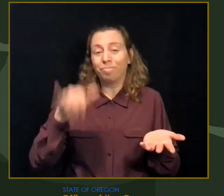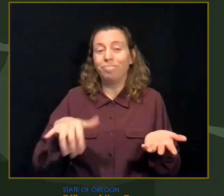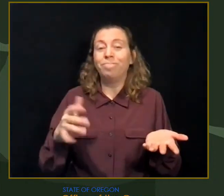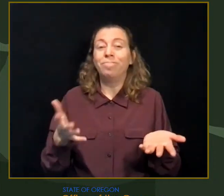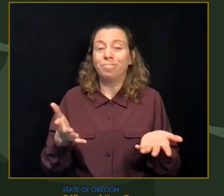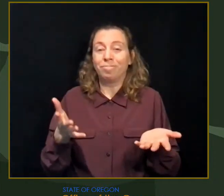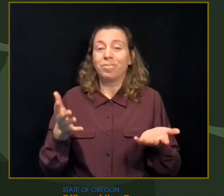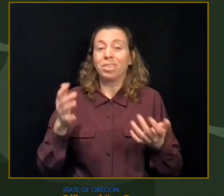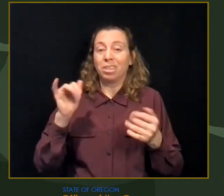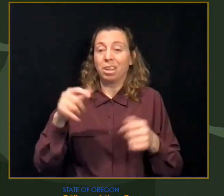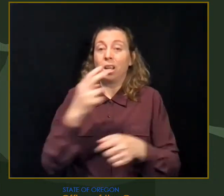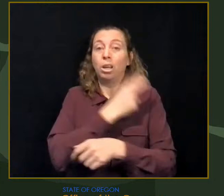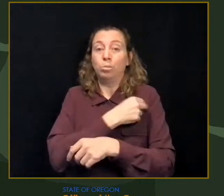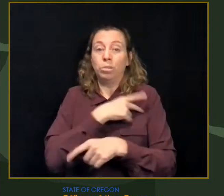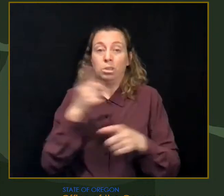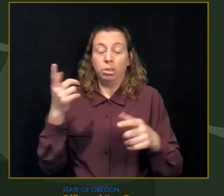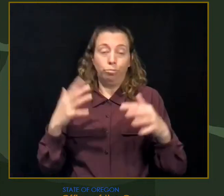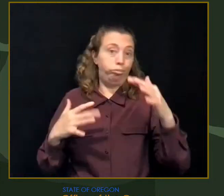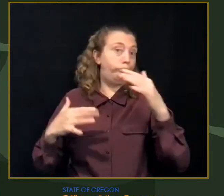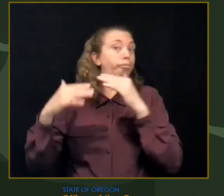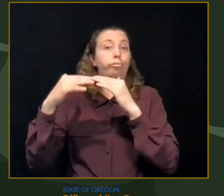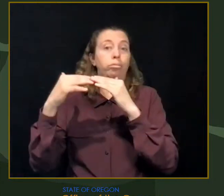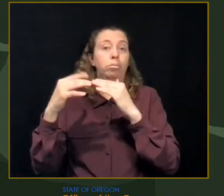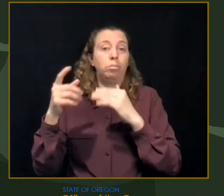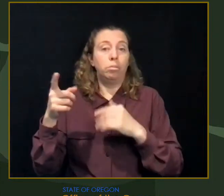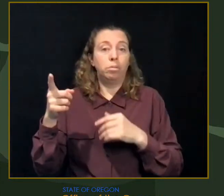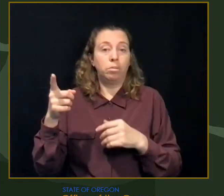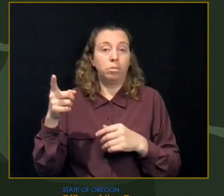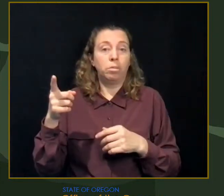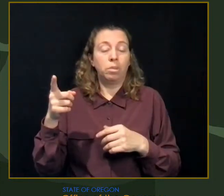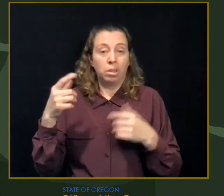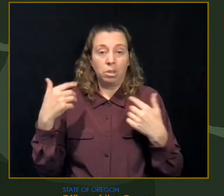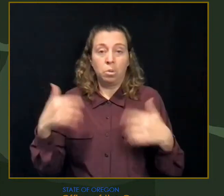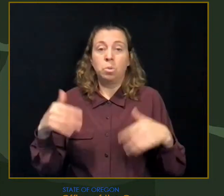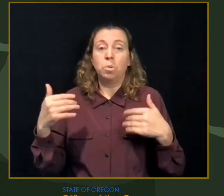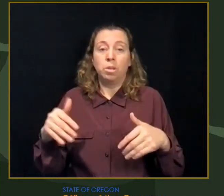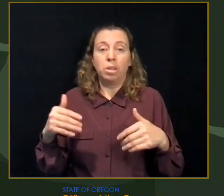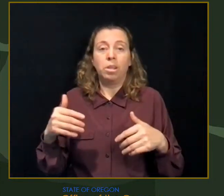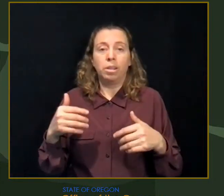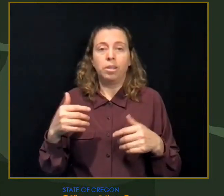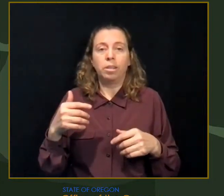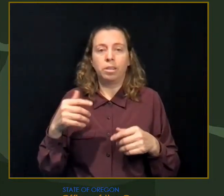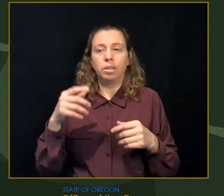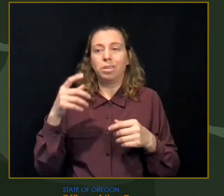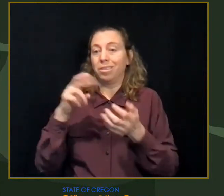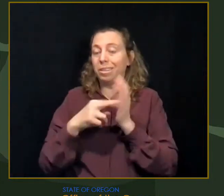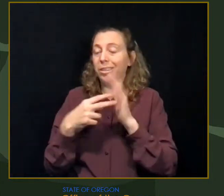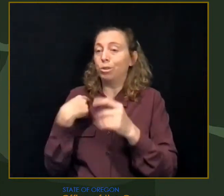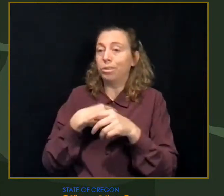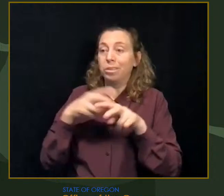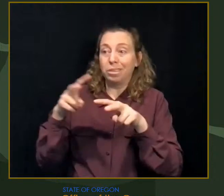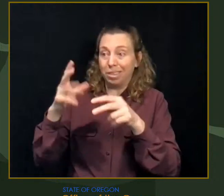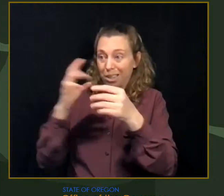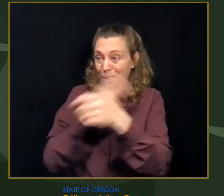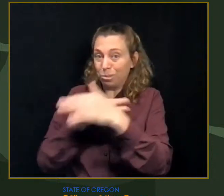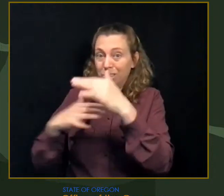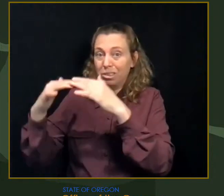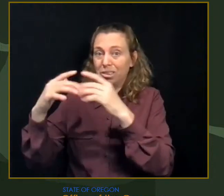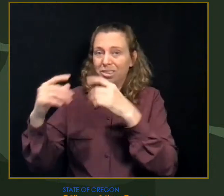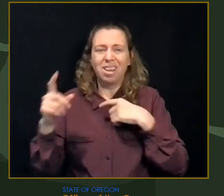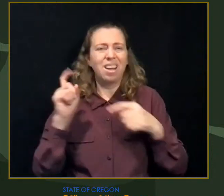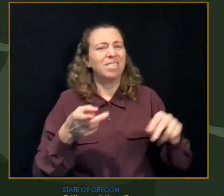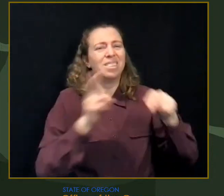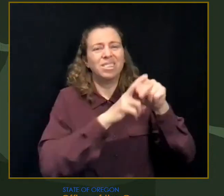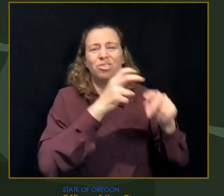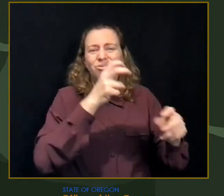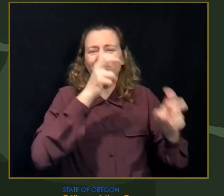enacting actual restrictions in order to get public buy-in. My question for you, Governor, is do you agree with that? Can you speak